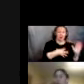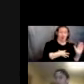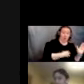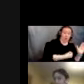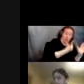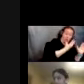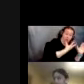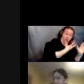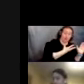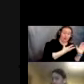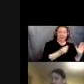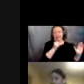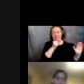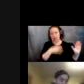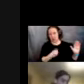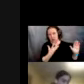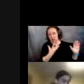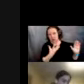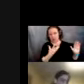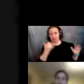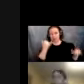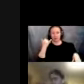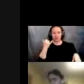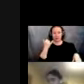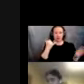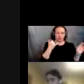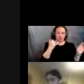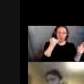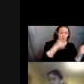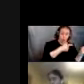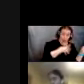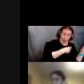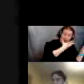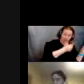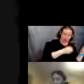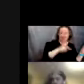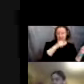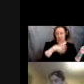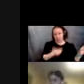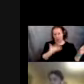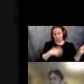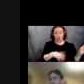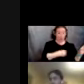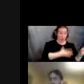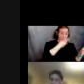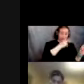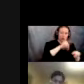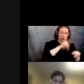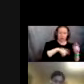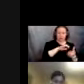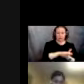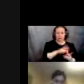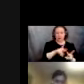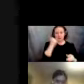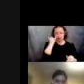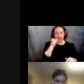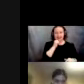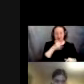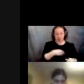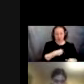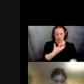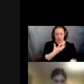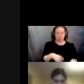other groups. You know, but you were either white or you weren't white, and white people couldn't marry non-white people. There weren't, as far as I can tell, and